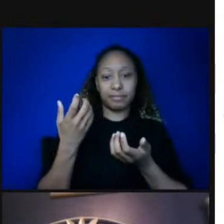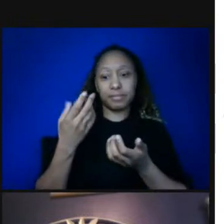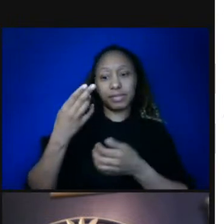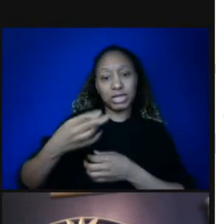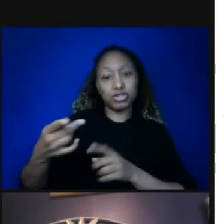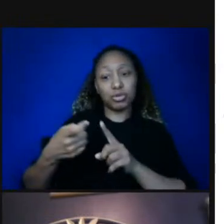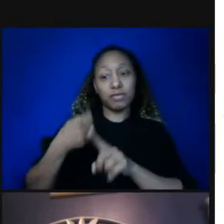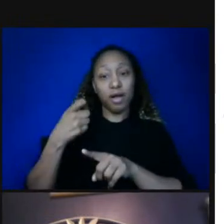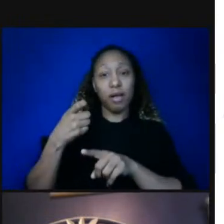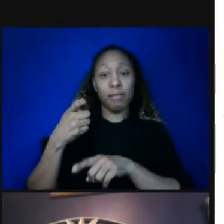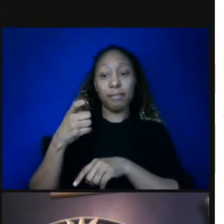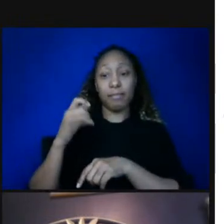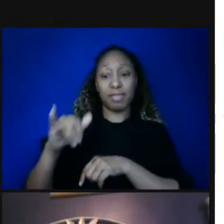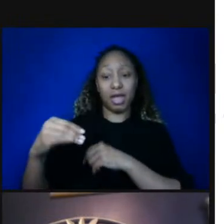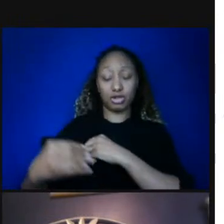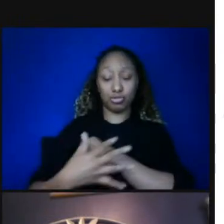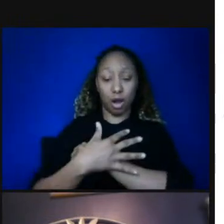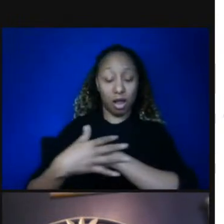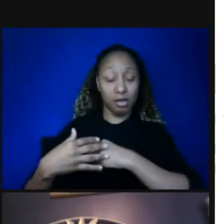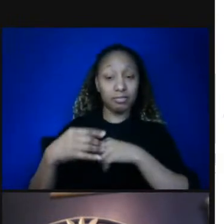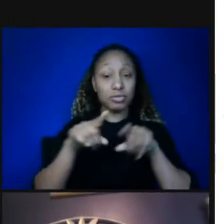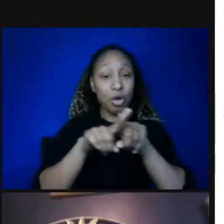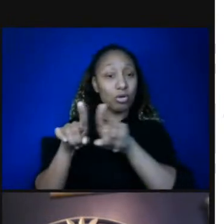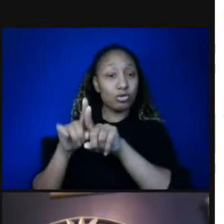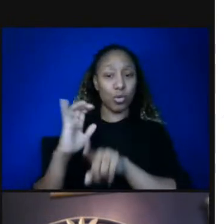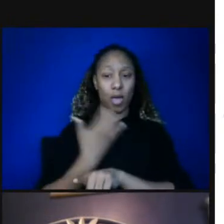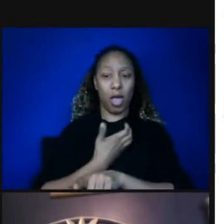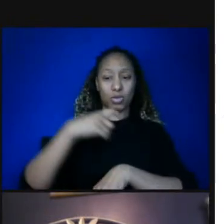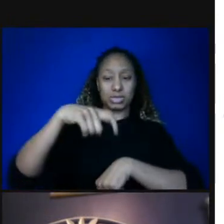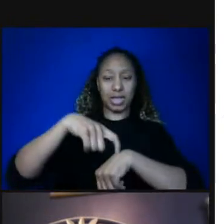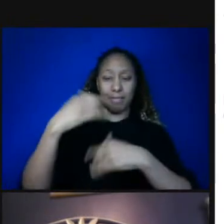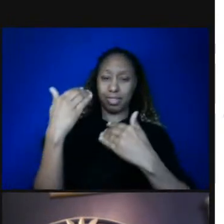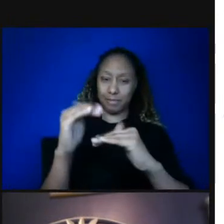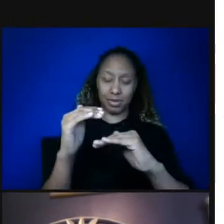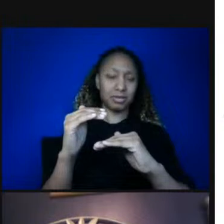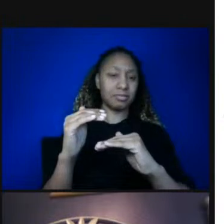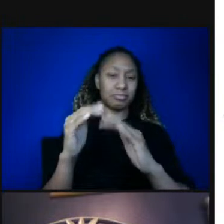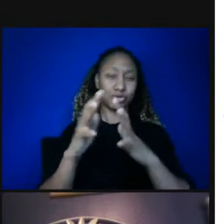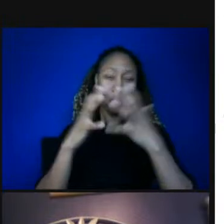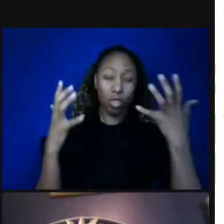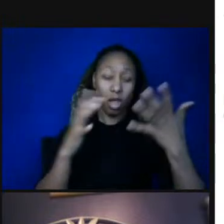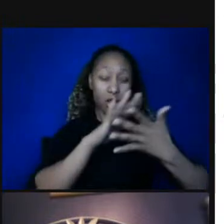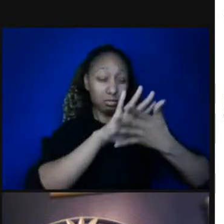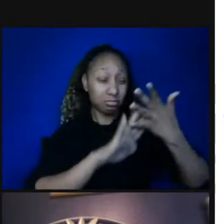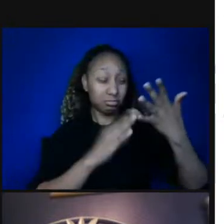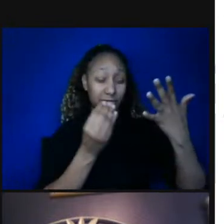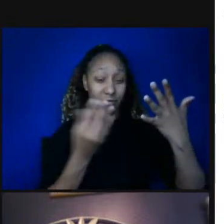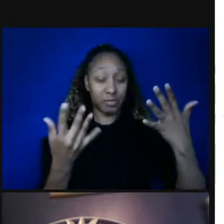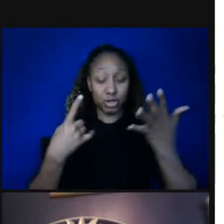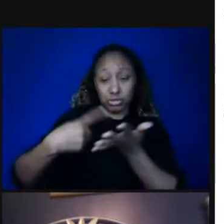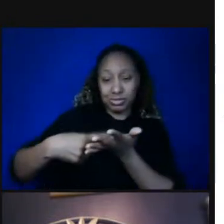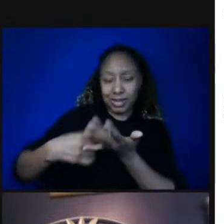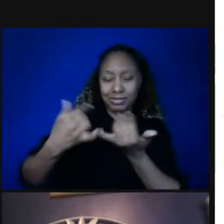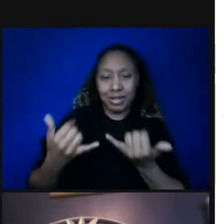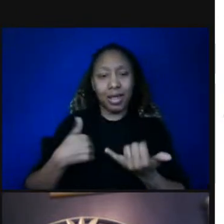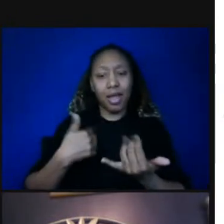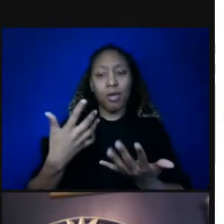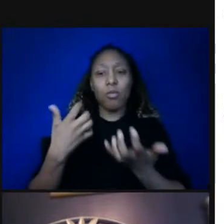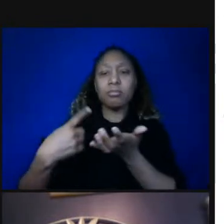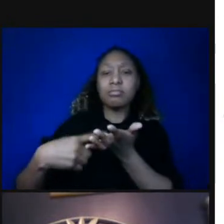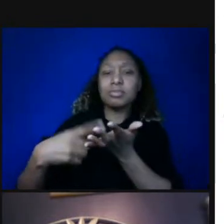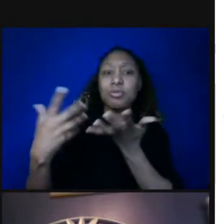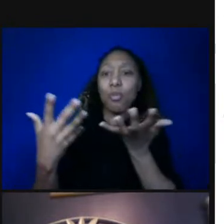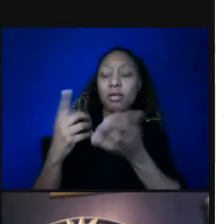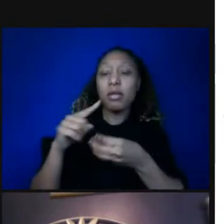communities. Though our time is limited and there is so much to cover today, I would like to talk to you about